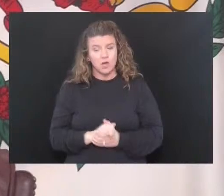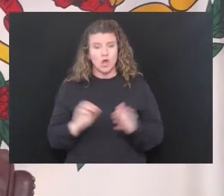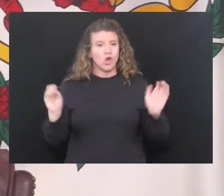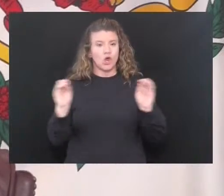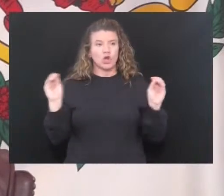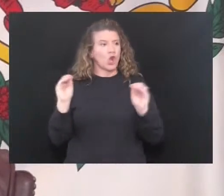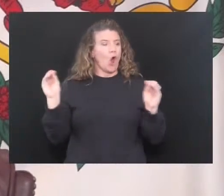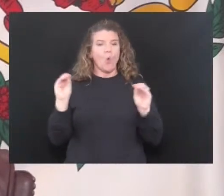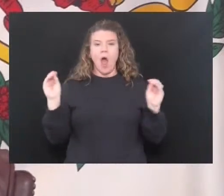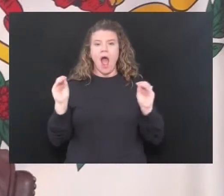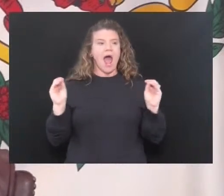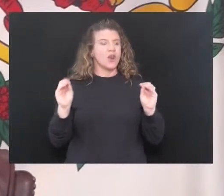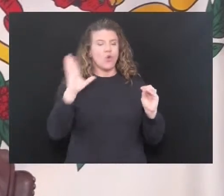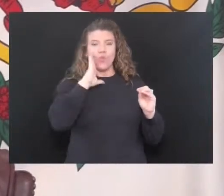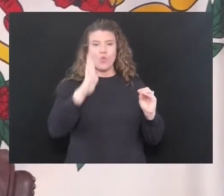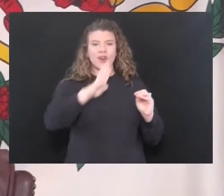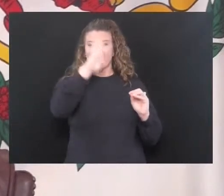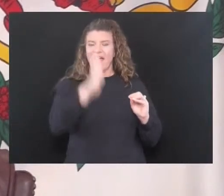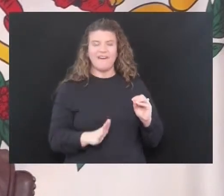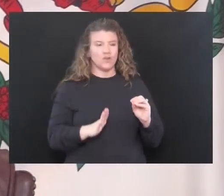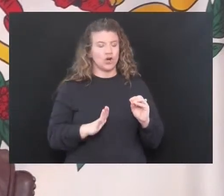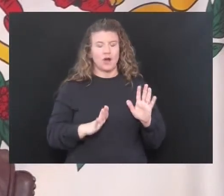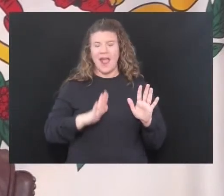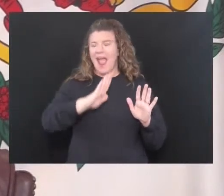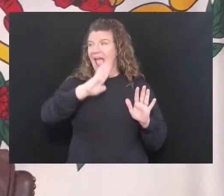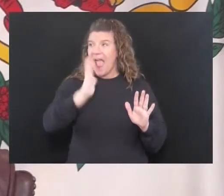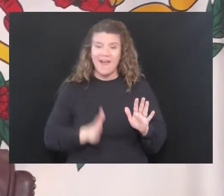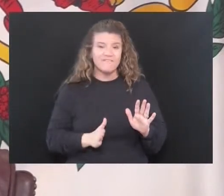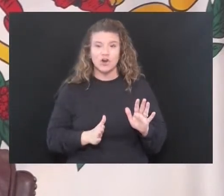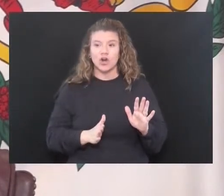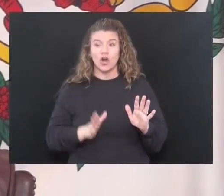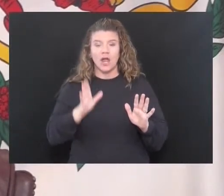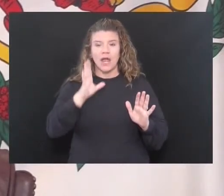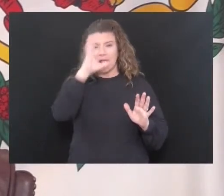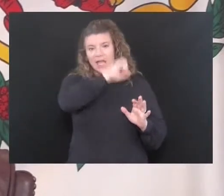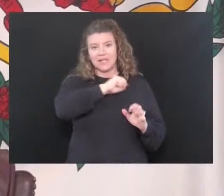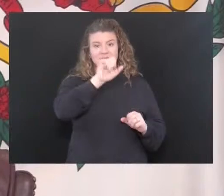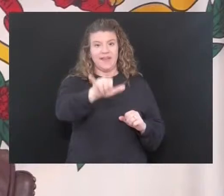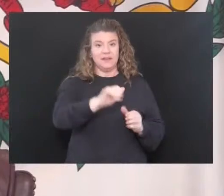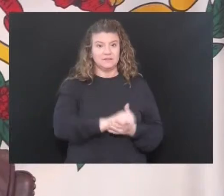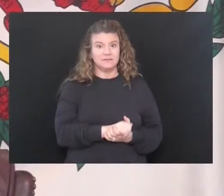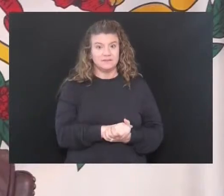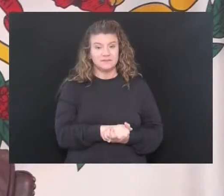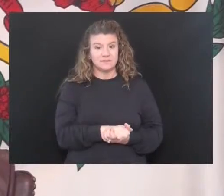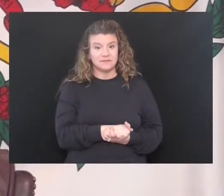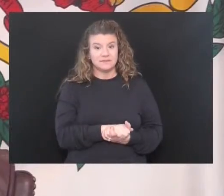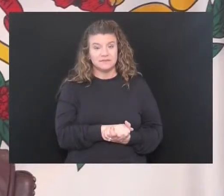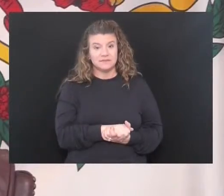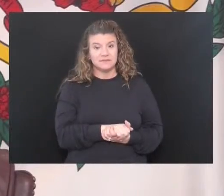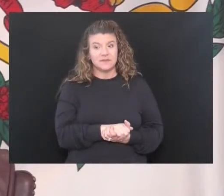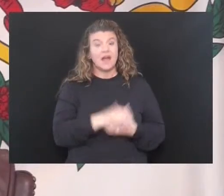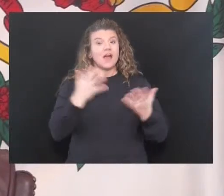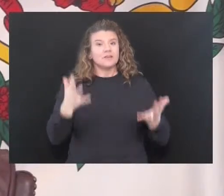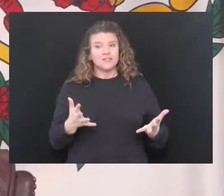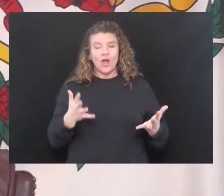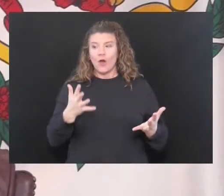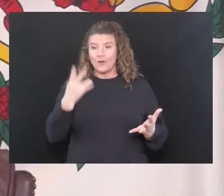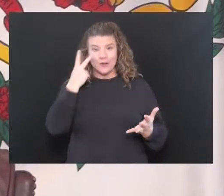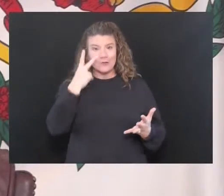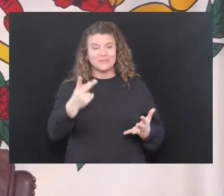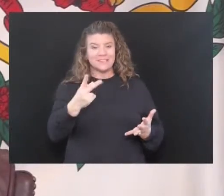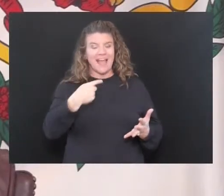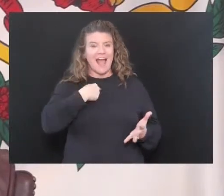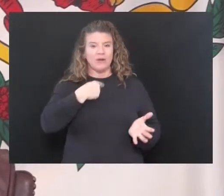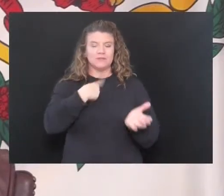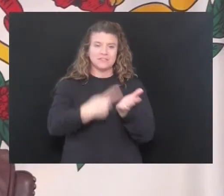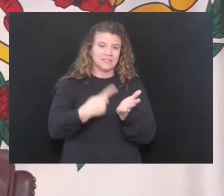Nobody would have ever even guessed that in any way. So all of a sudden you heard me